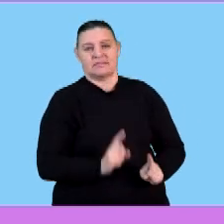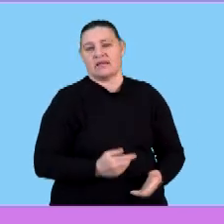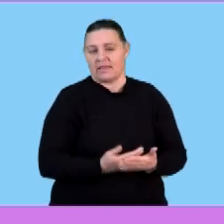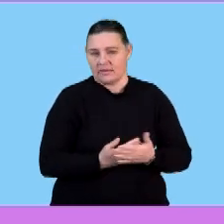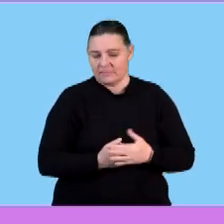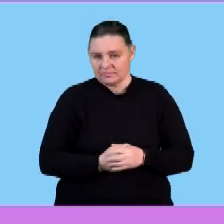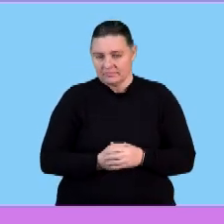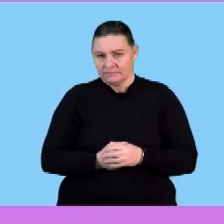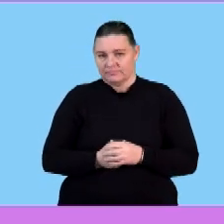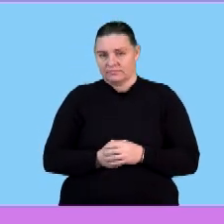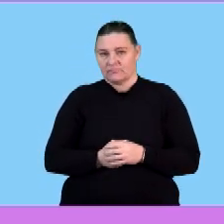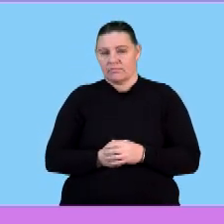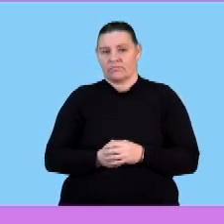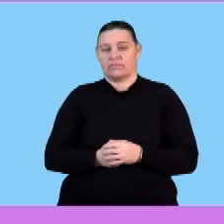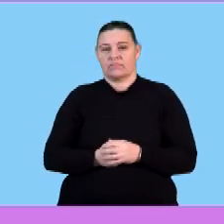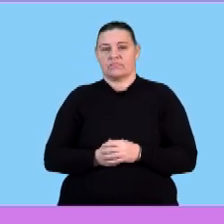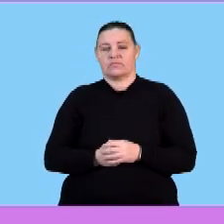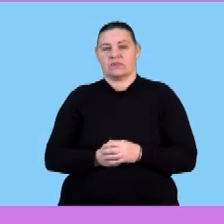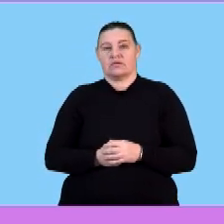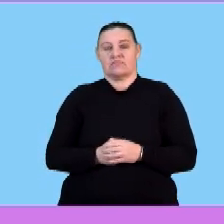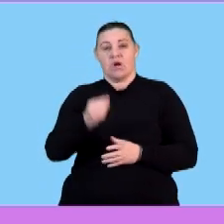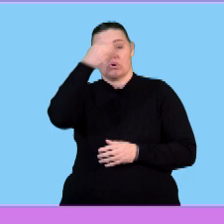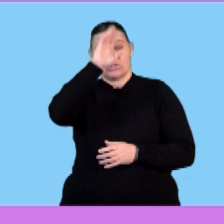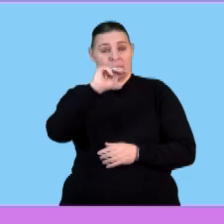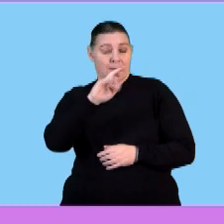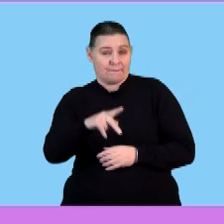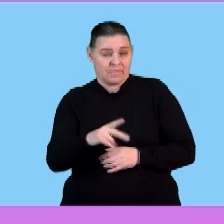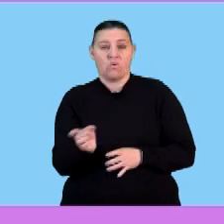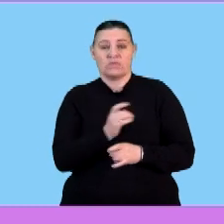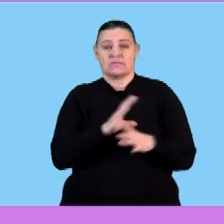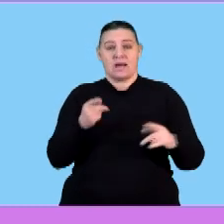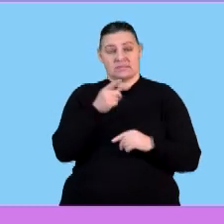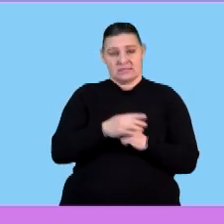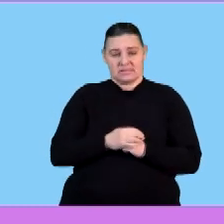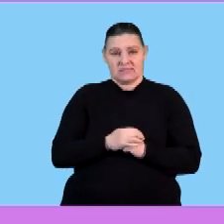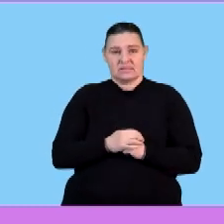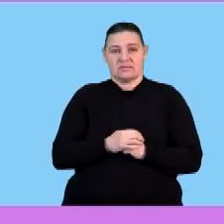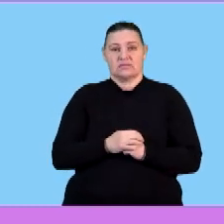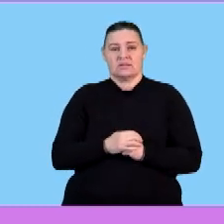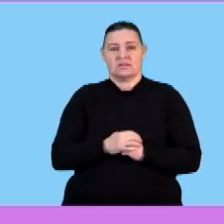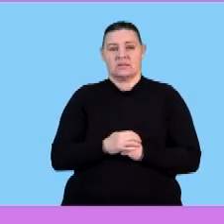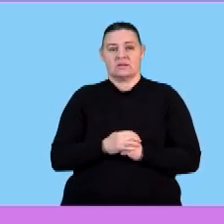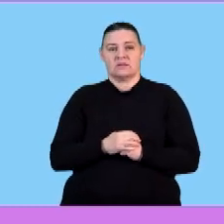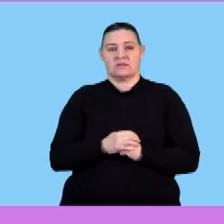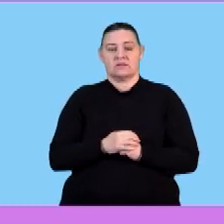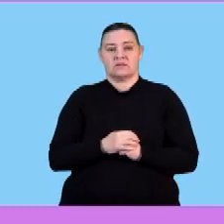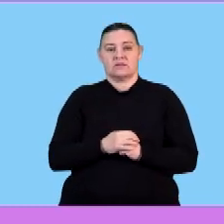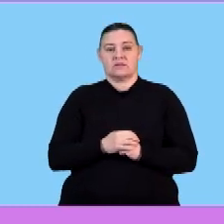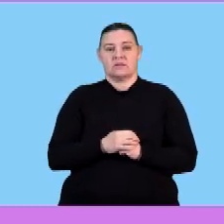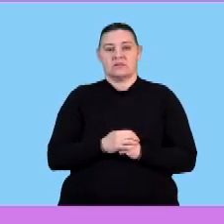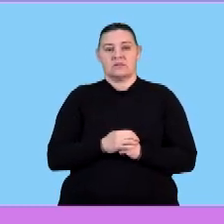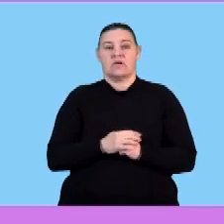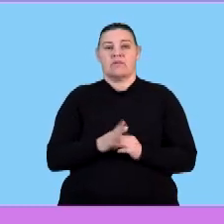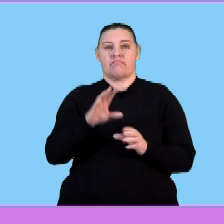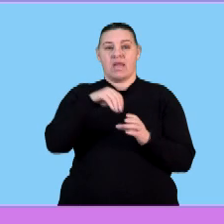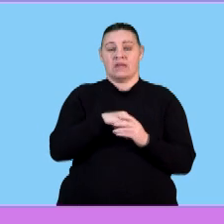shapes. So, the concept map, we're starting as follows, flowing on the circle, in